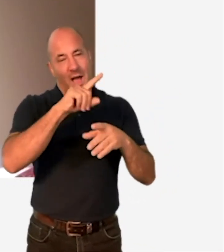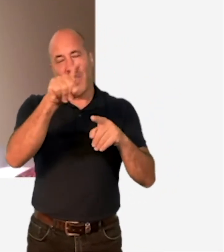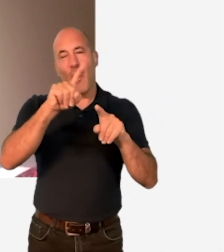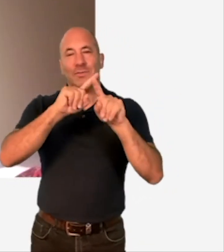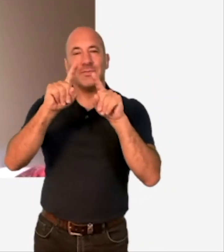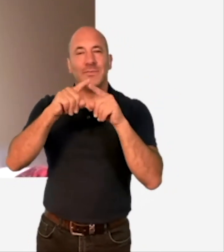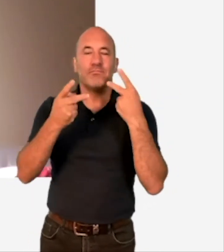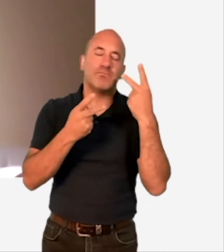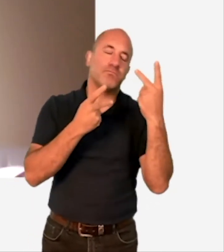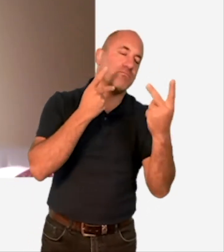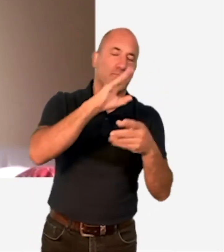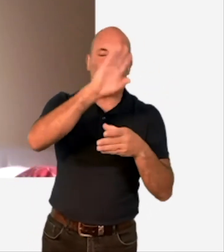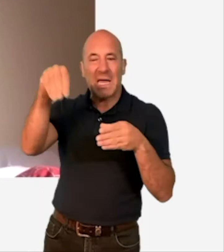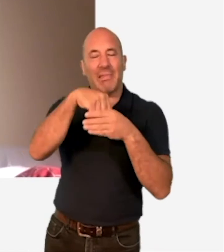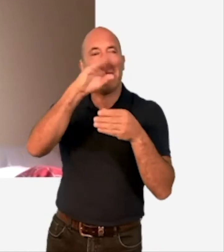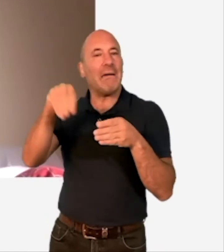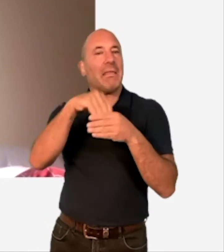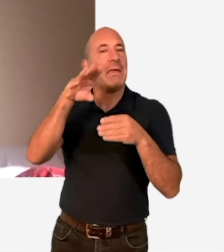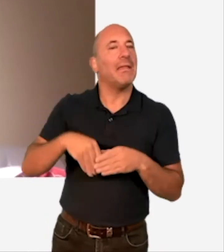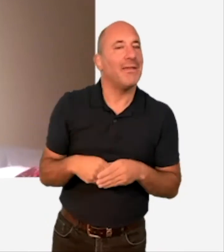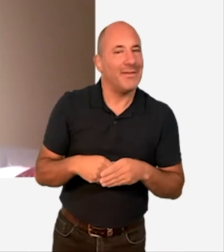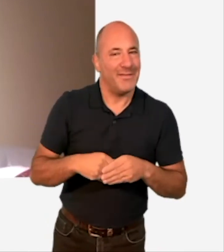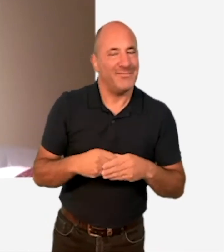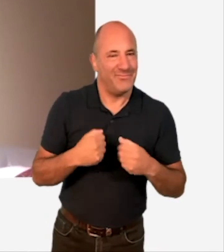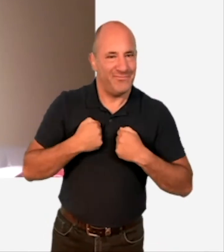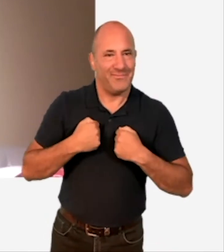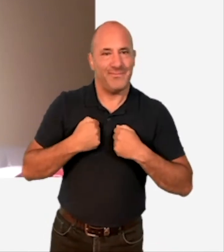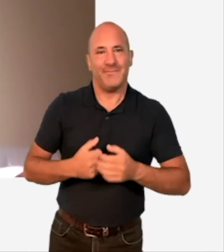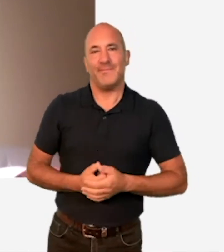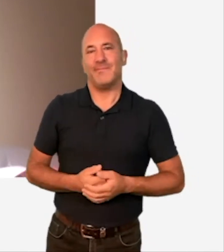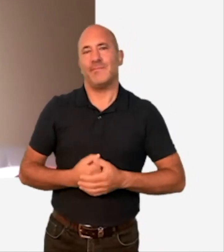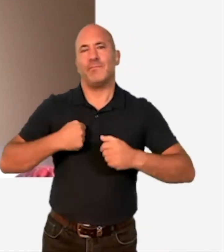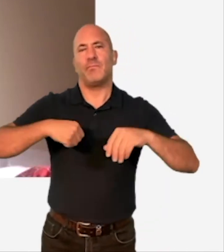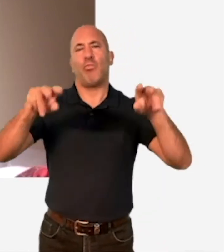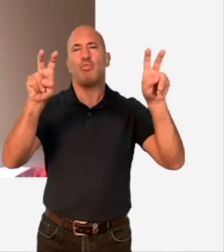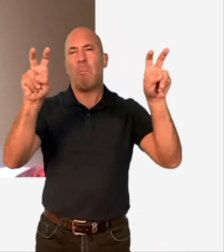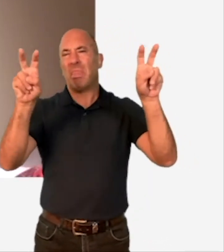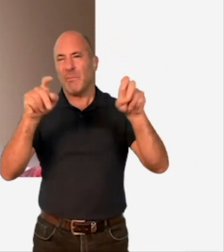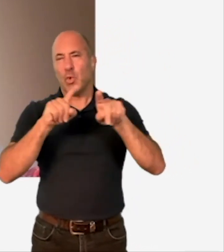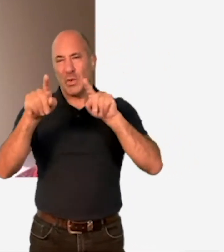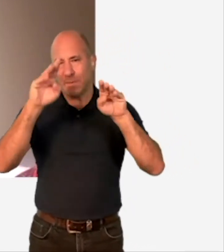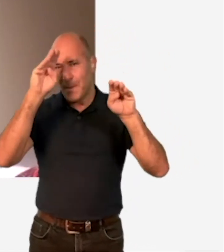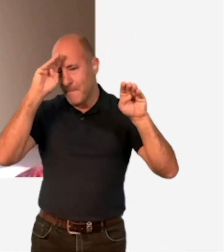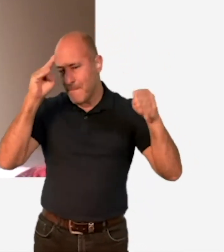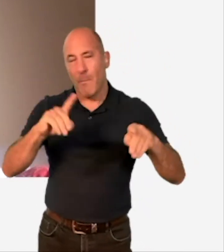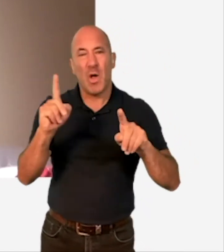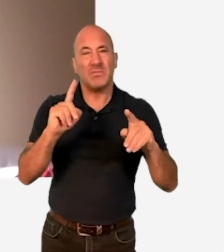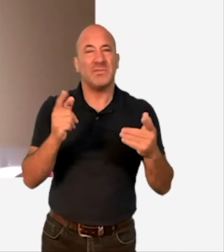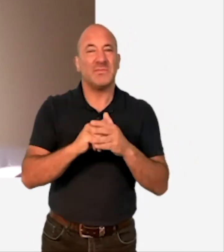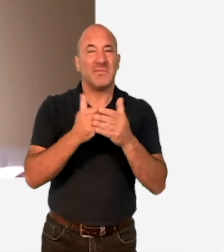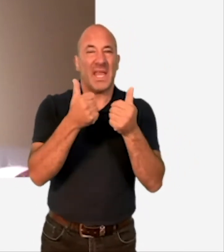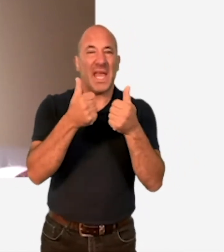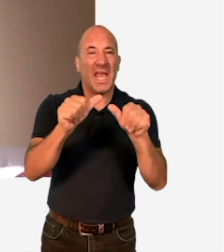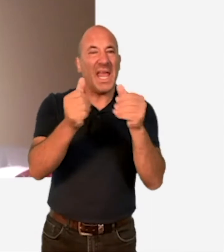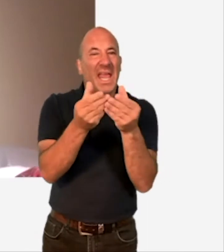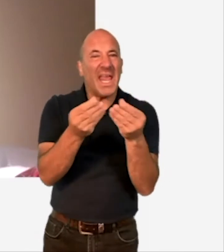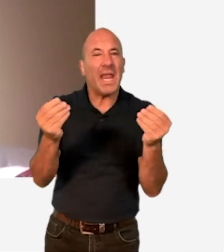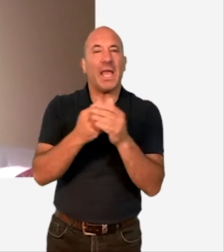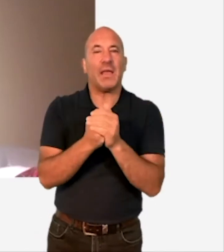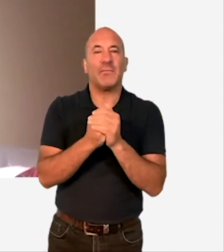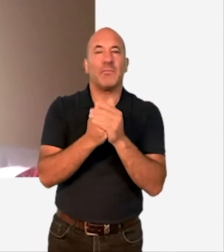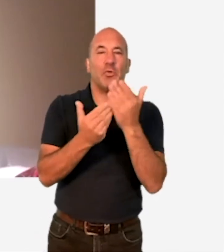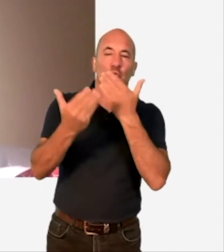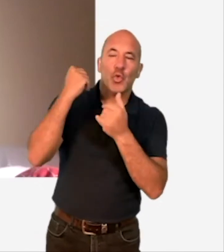singing, kind of incorporating harmonies into my work. A lot of my topics and themes revolve around healing,